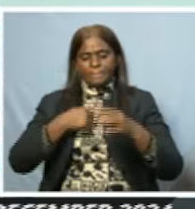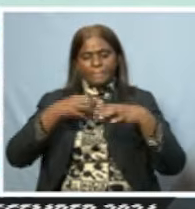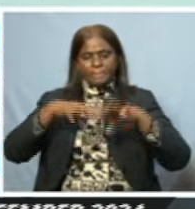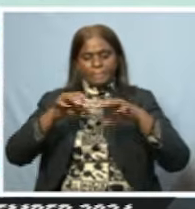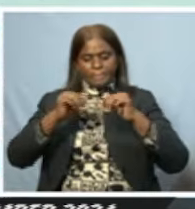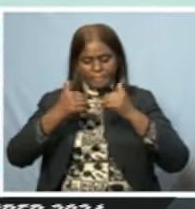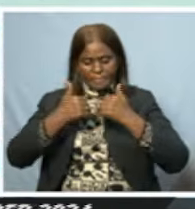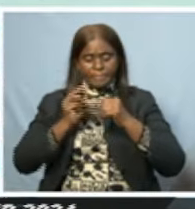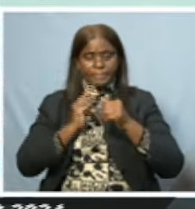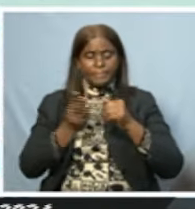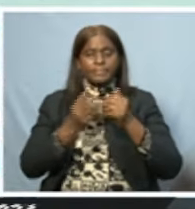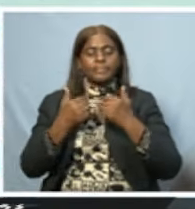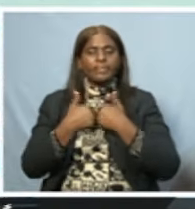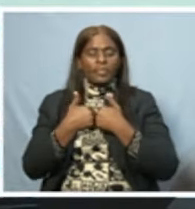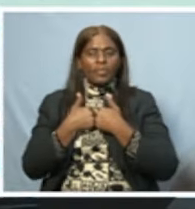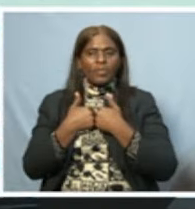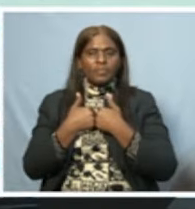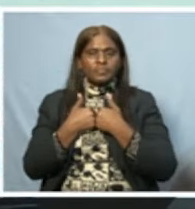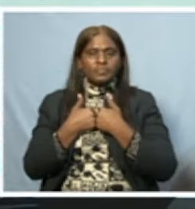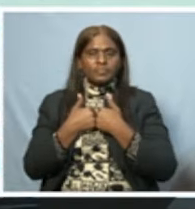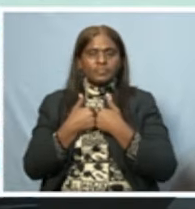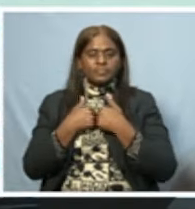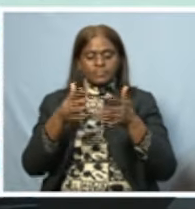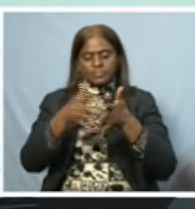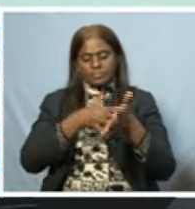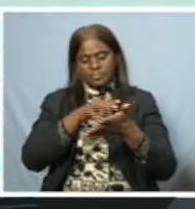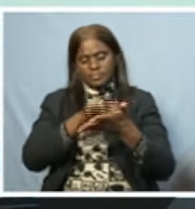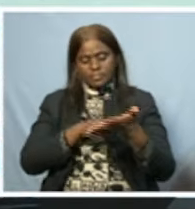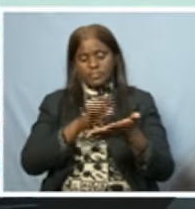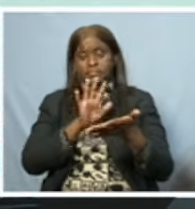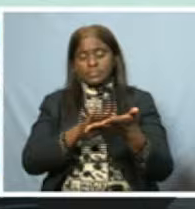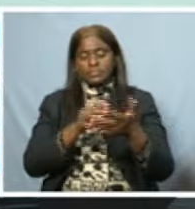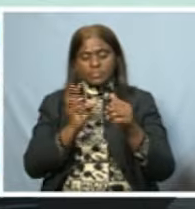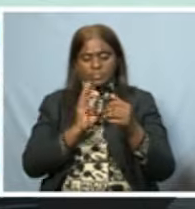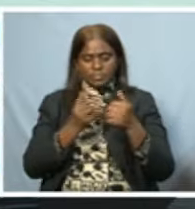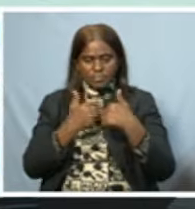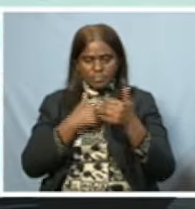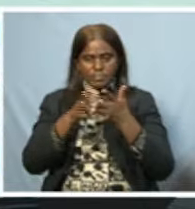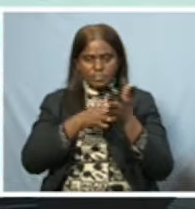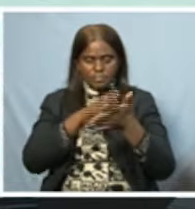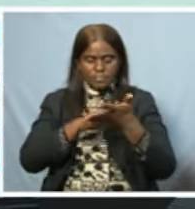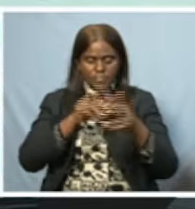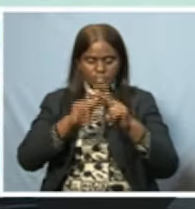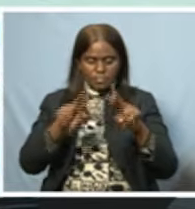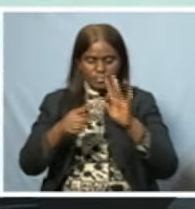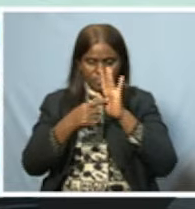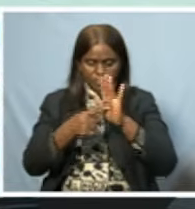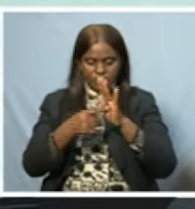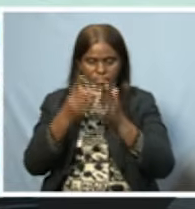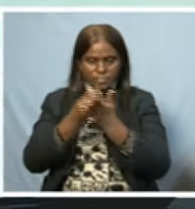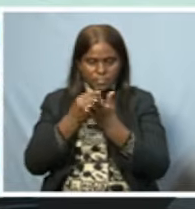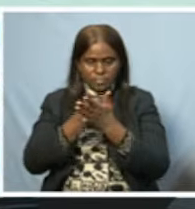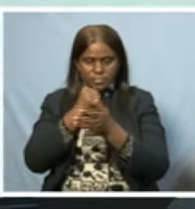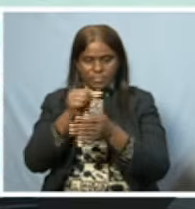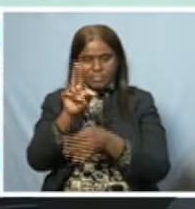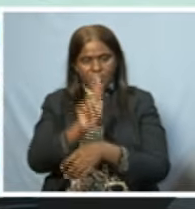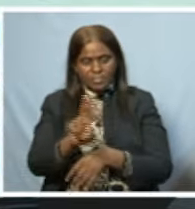We have a table, Chair, indicating unspent